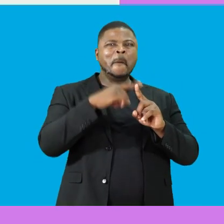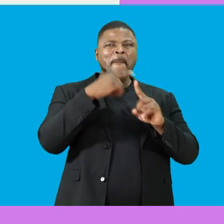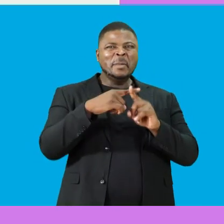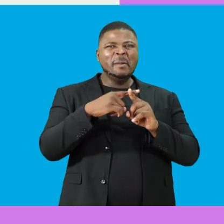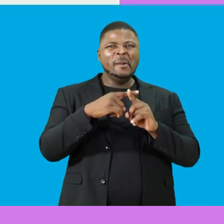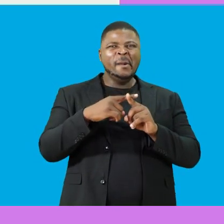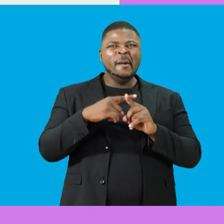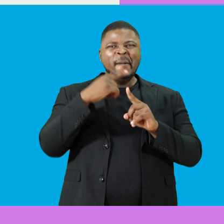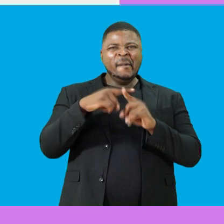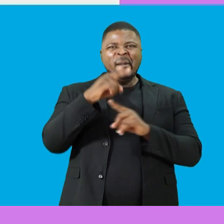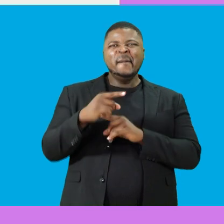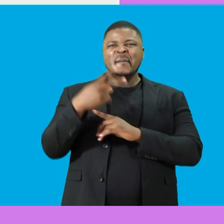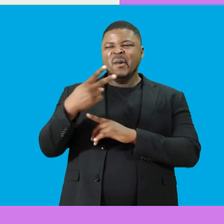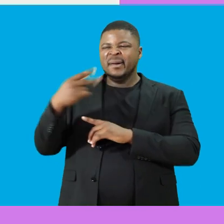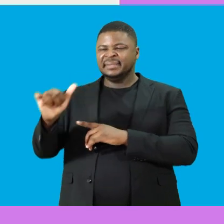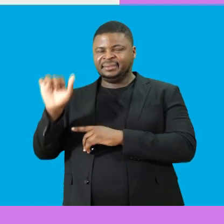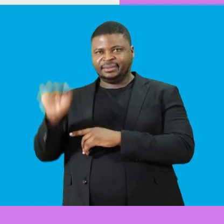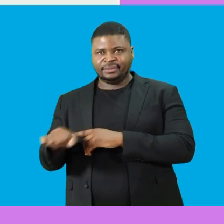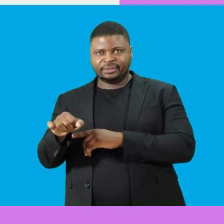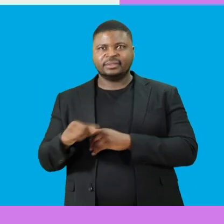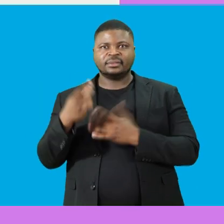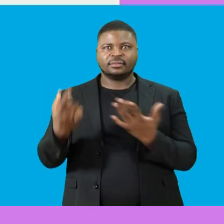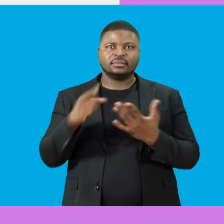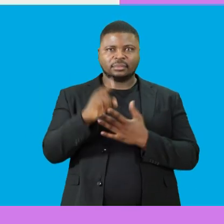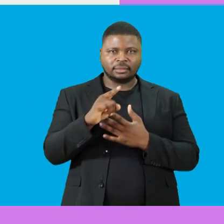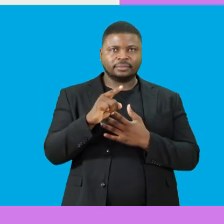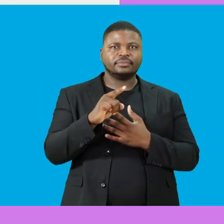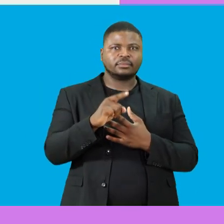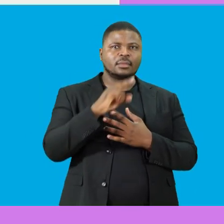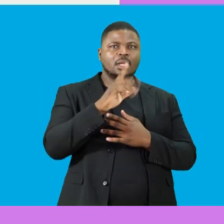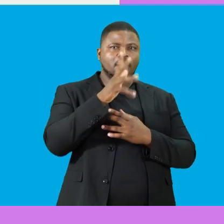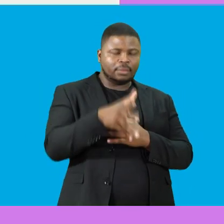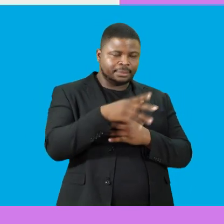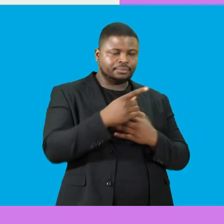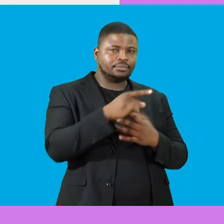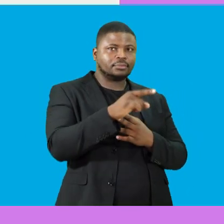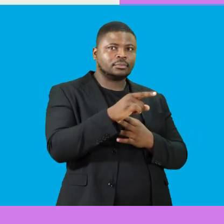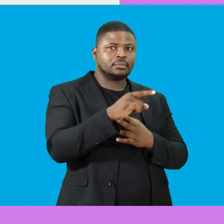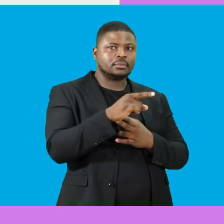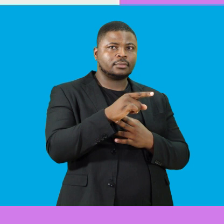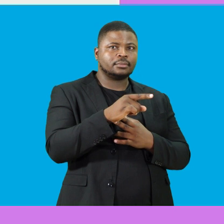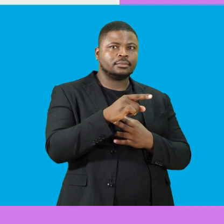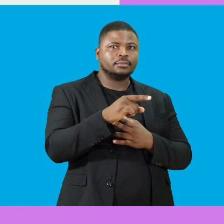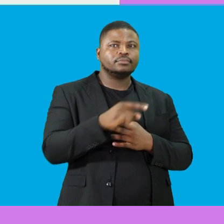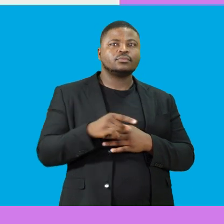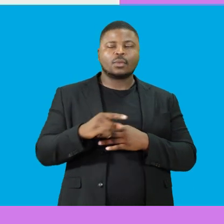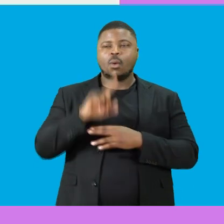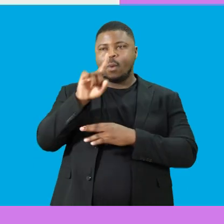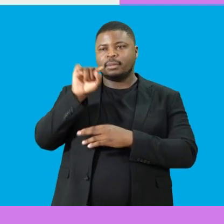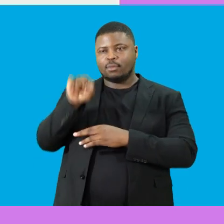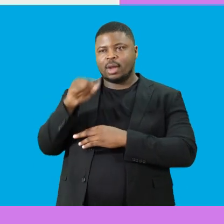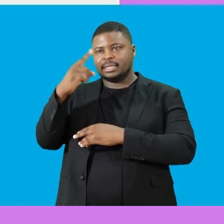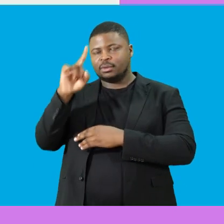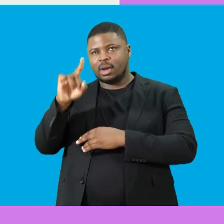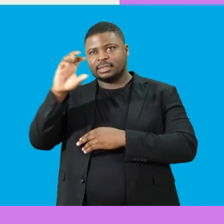we start with the ones that are bracketed. Then we bring down our 23 plus, then we say 1 Rand